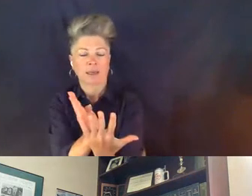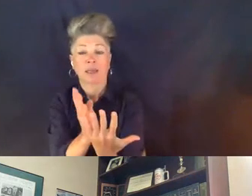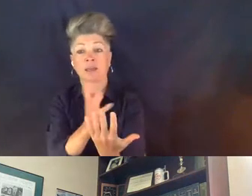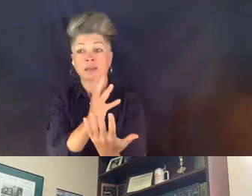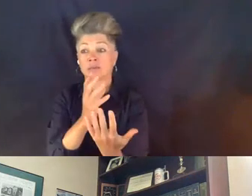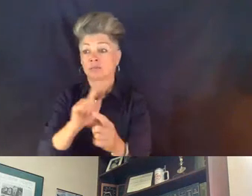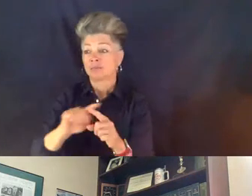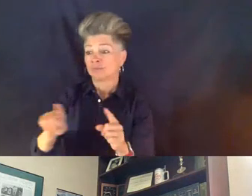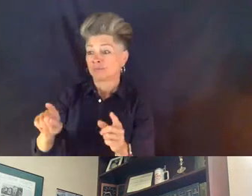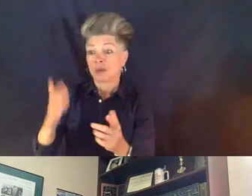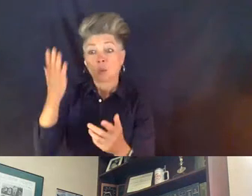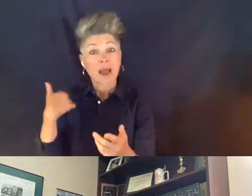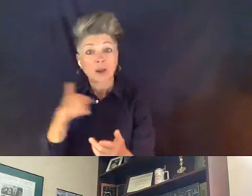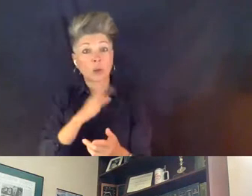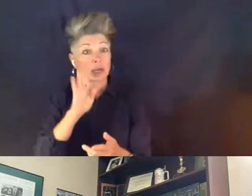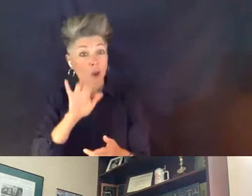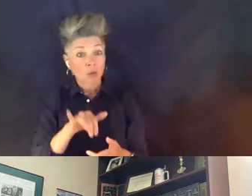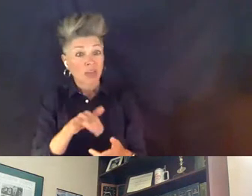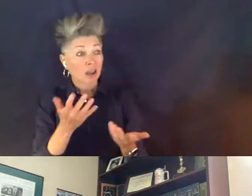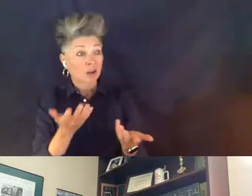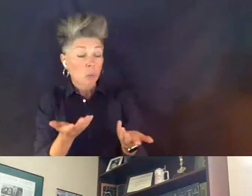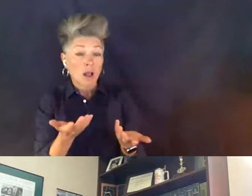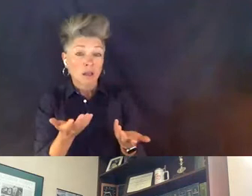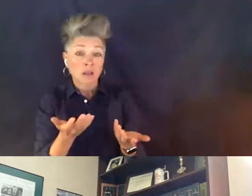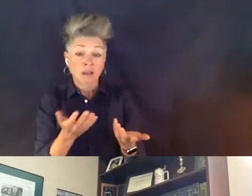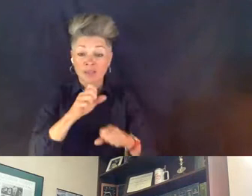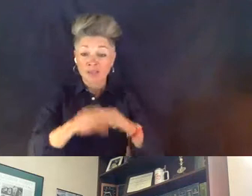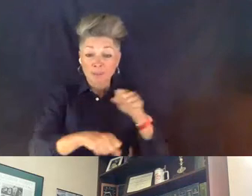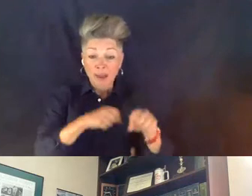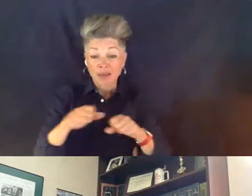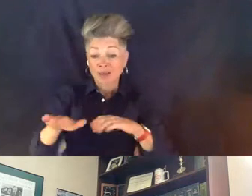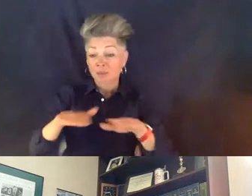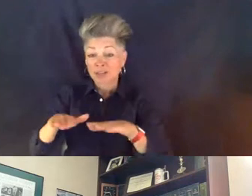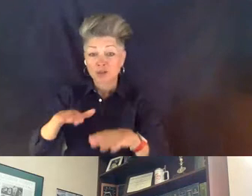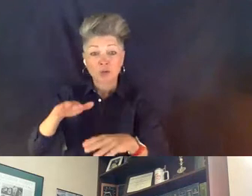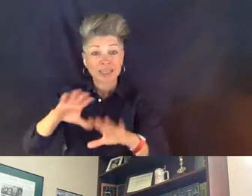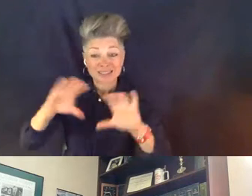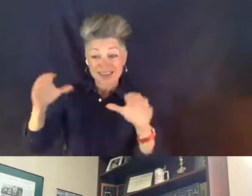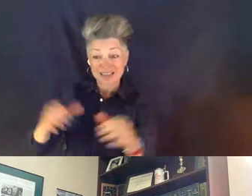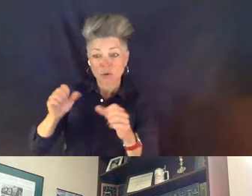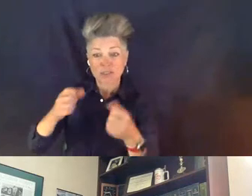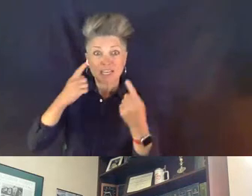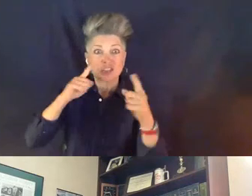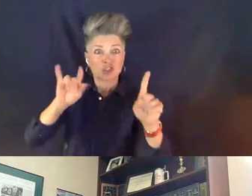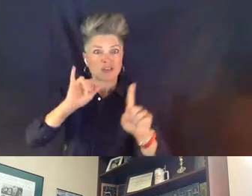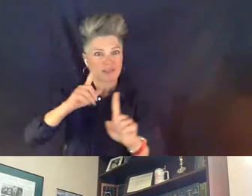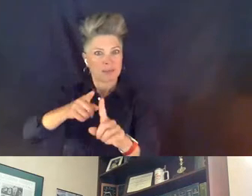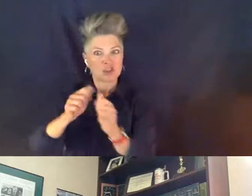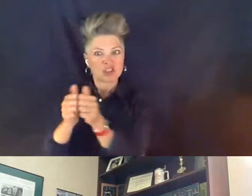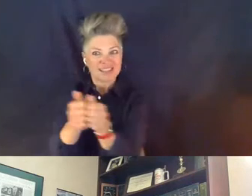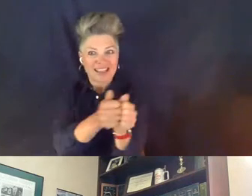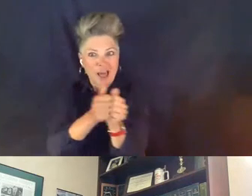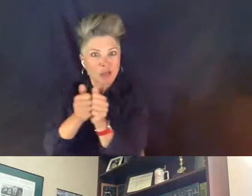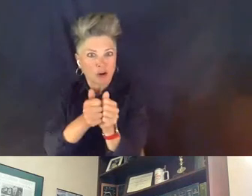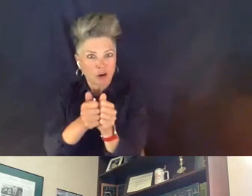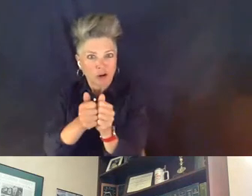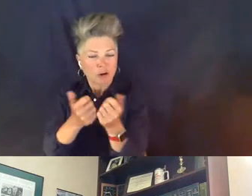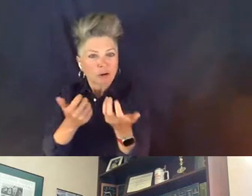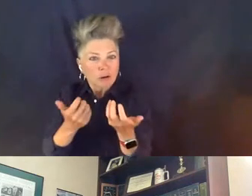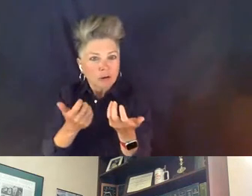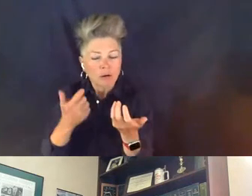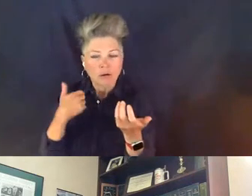know that the Bike and Pedestrian Task Force can achieve the mission together is, I think that it's because we're able